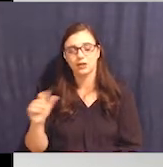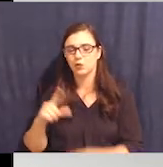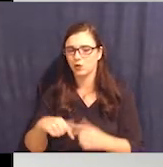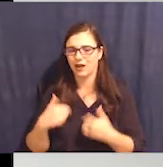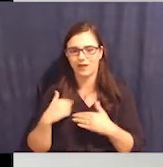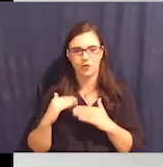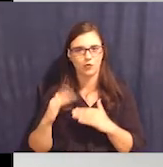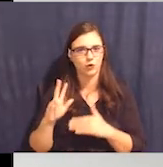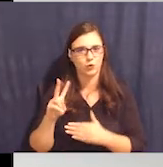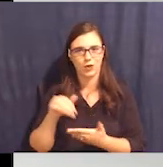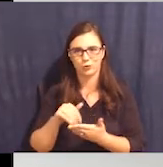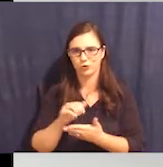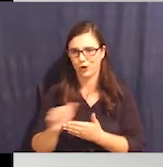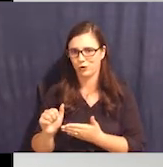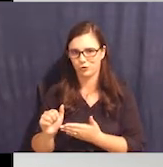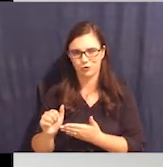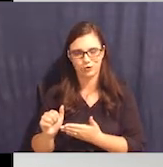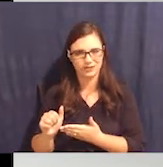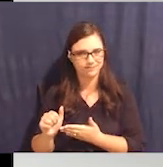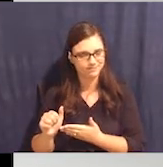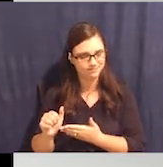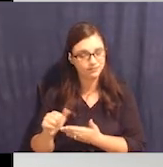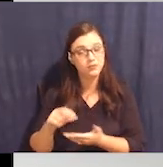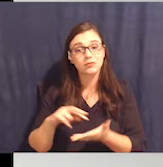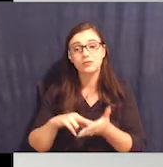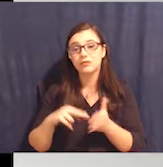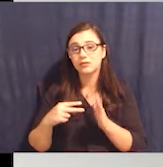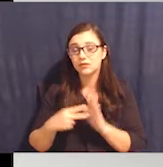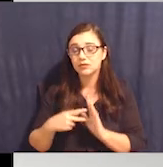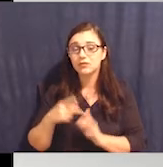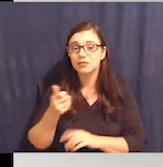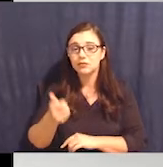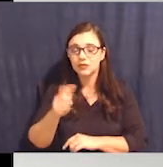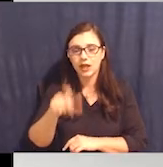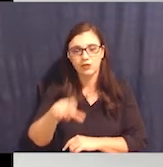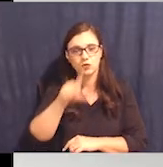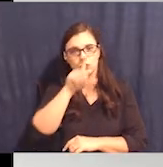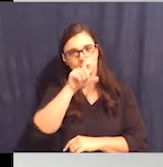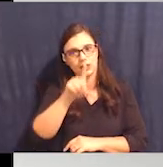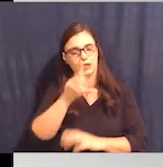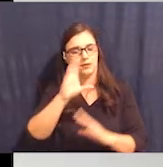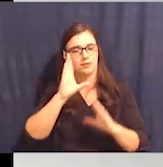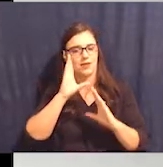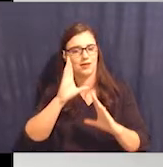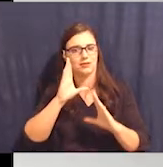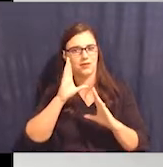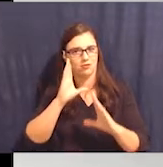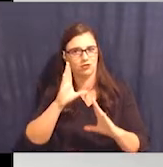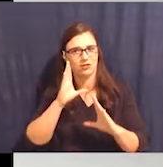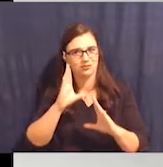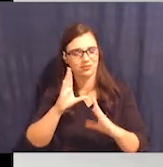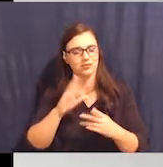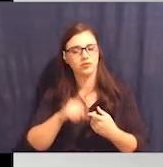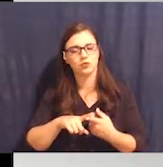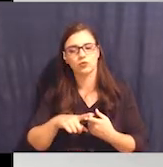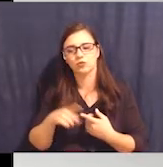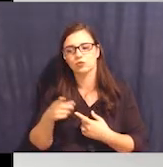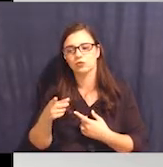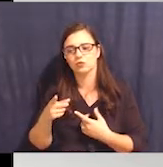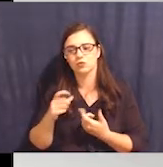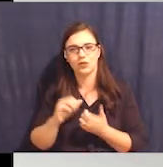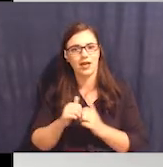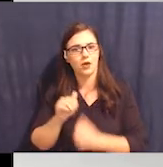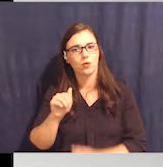and you cannot have more than $2,000, which means that you need to really pay attention